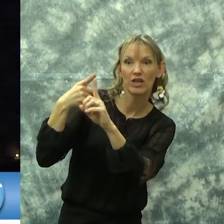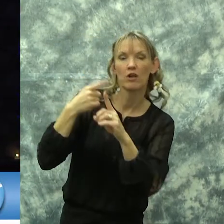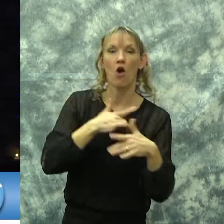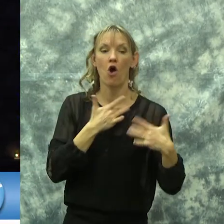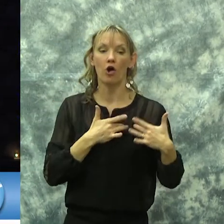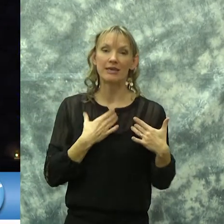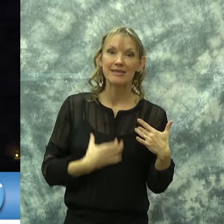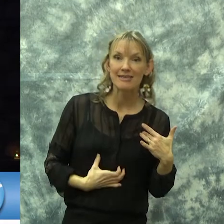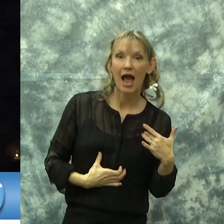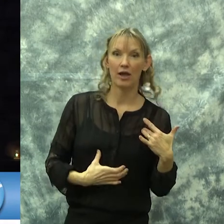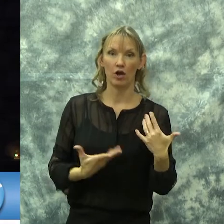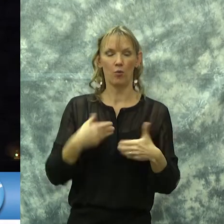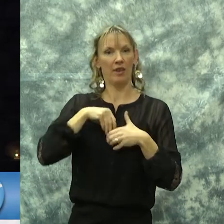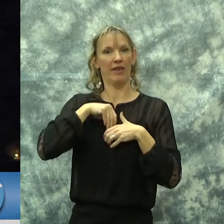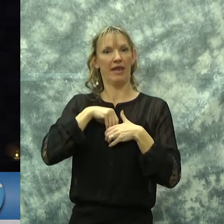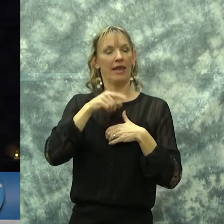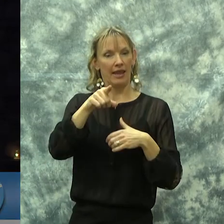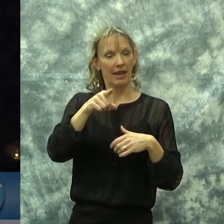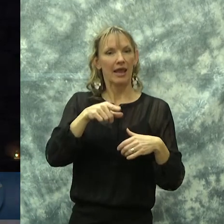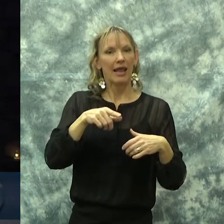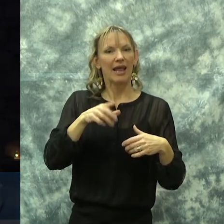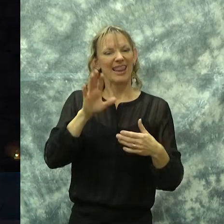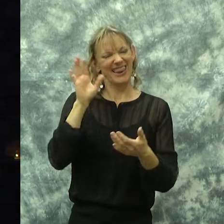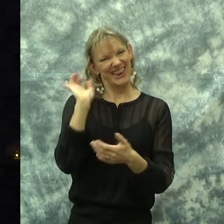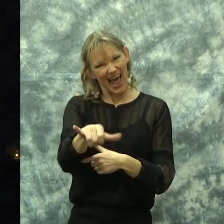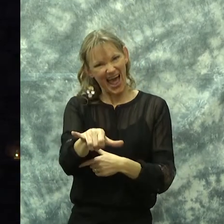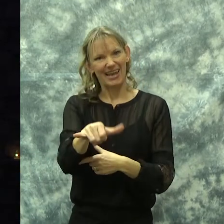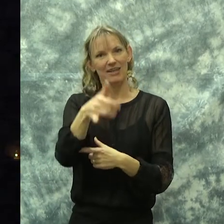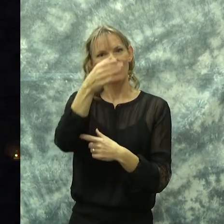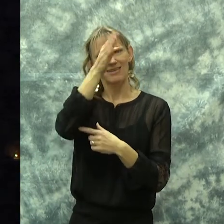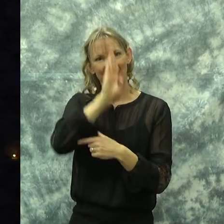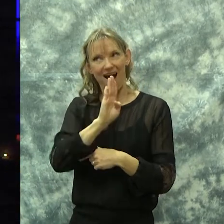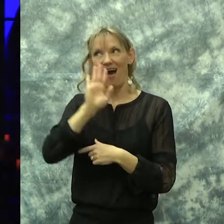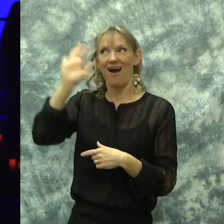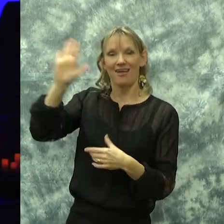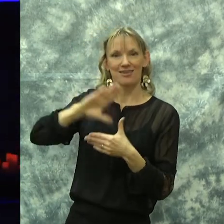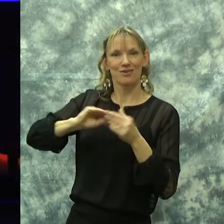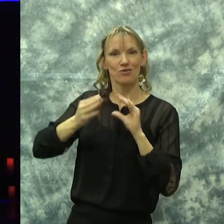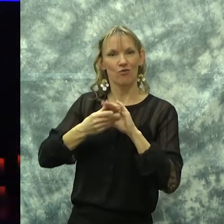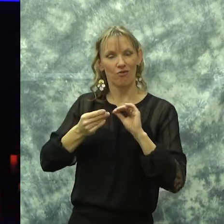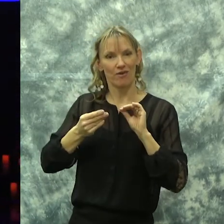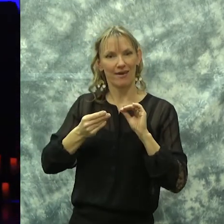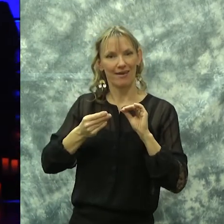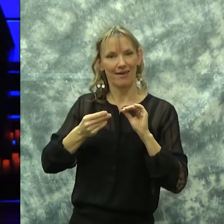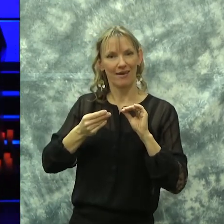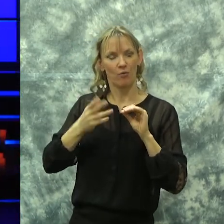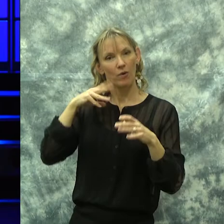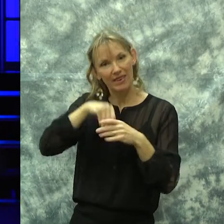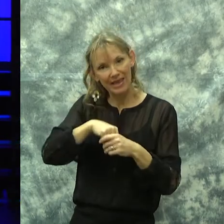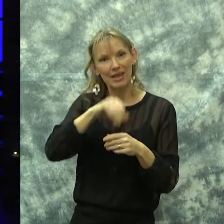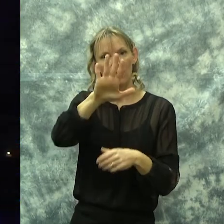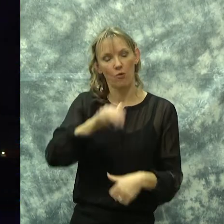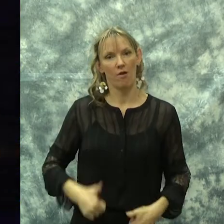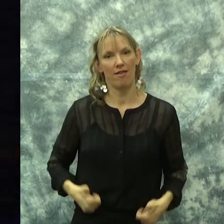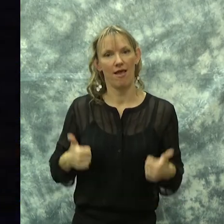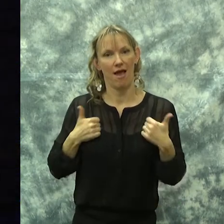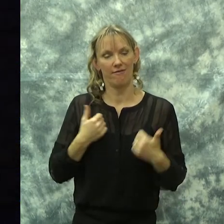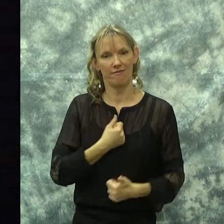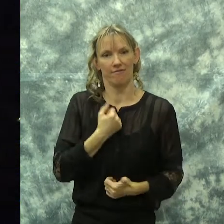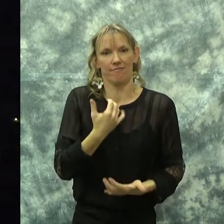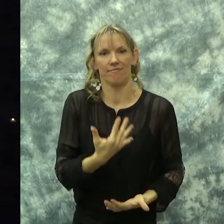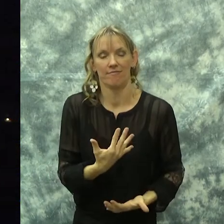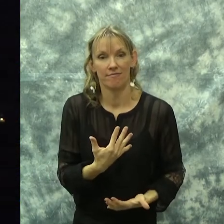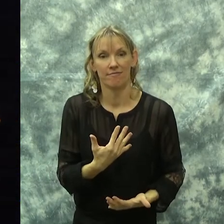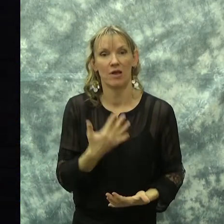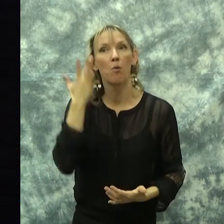heart's desire that was cultivating in you. That's God's story in your life.